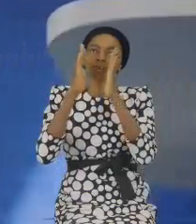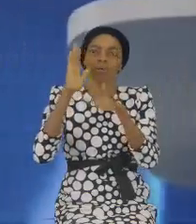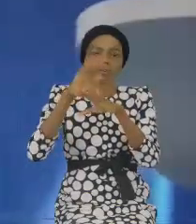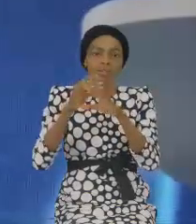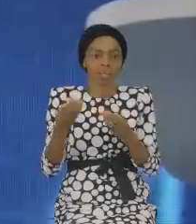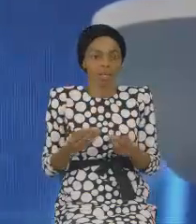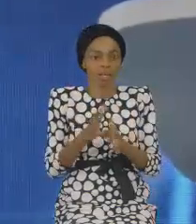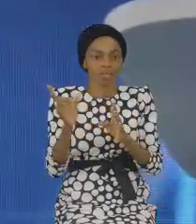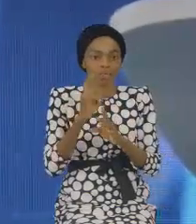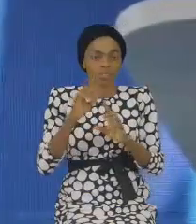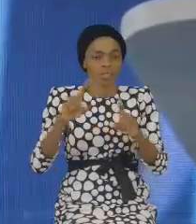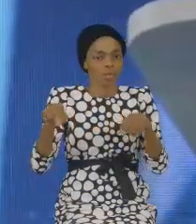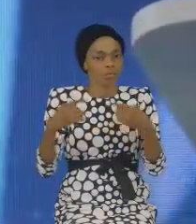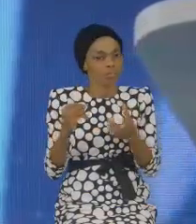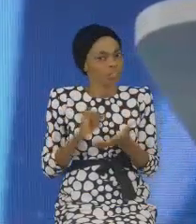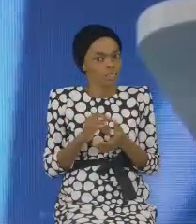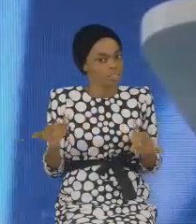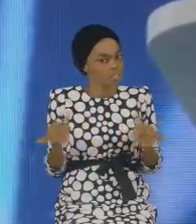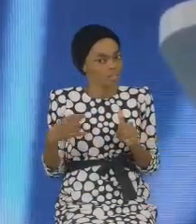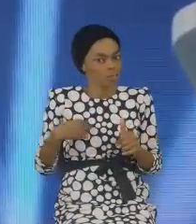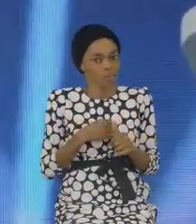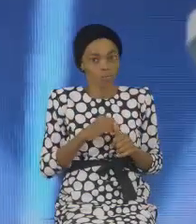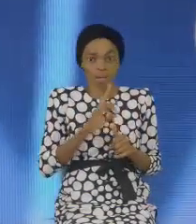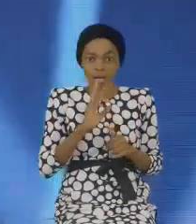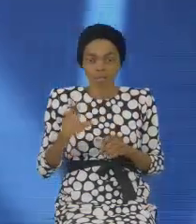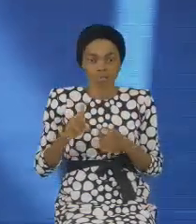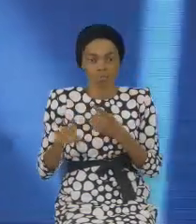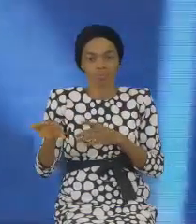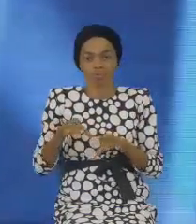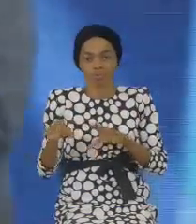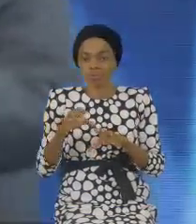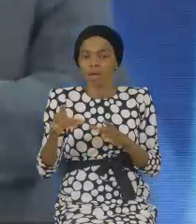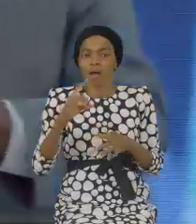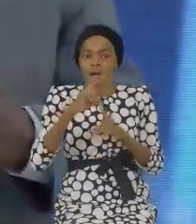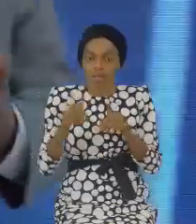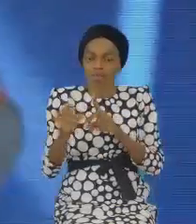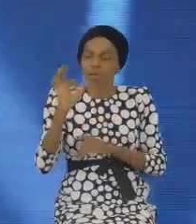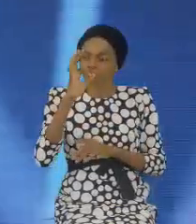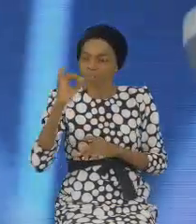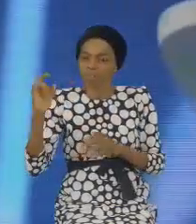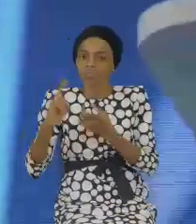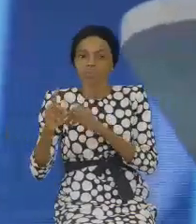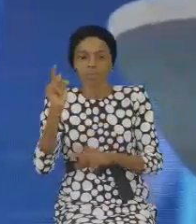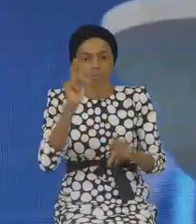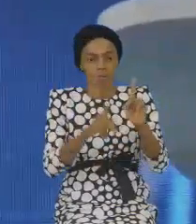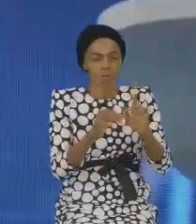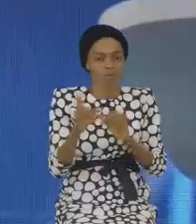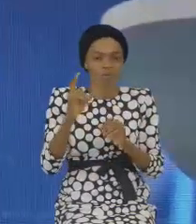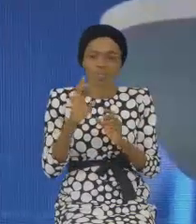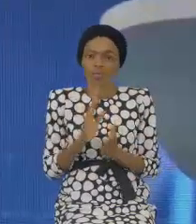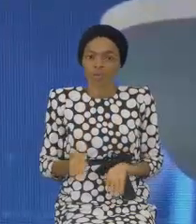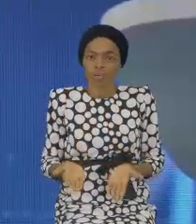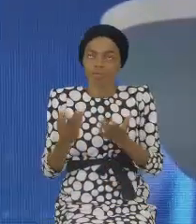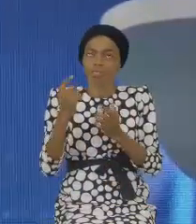going. And the same thing we have to do as we're ministering to the people of God, that we lift up their eyes and